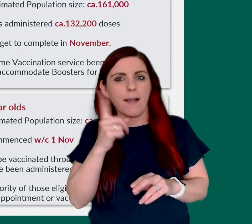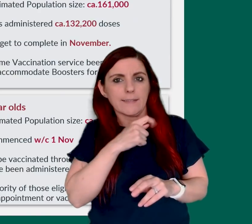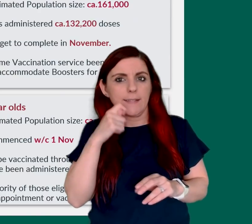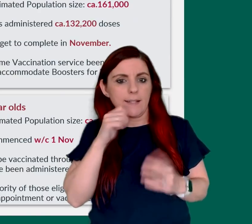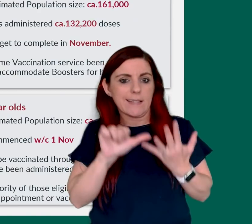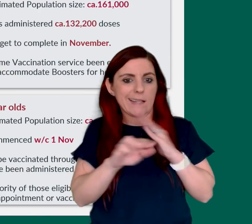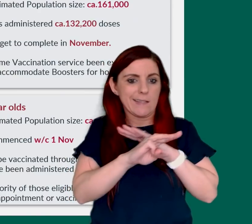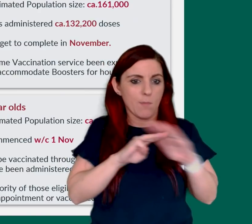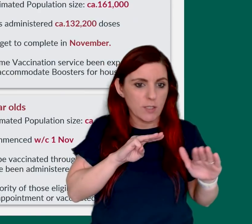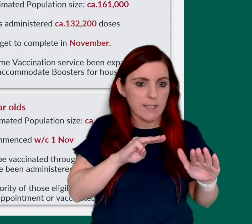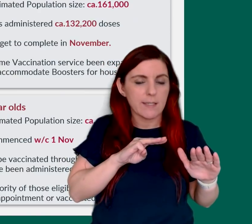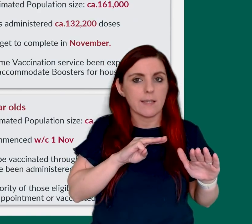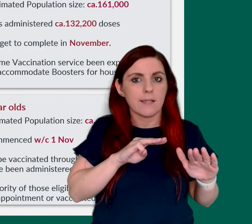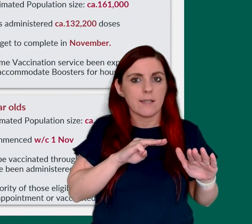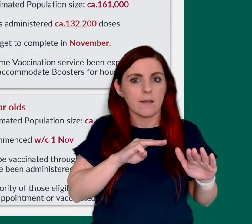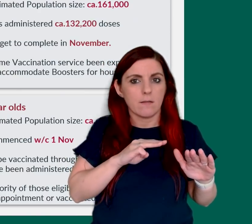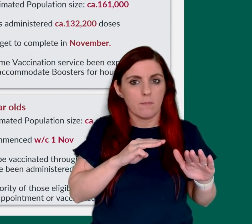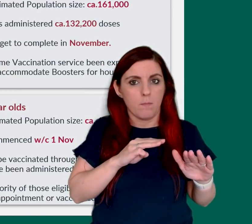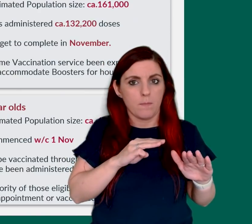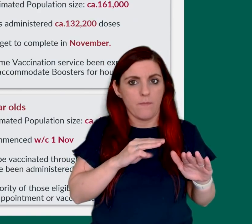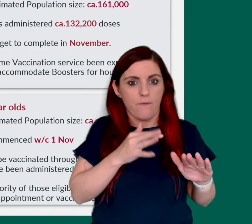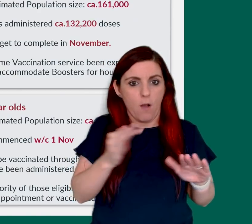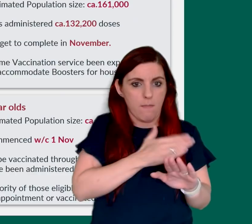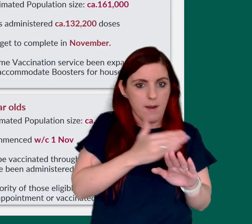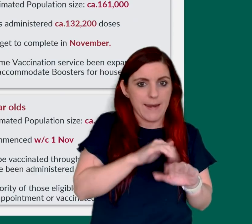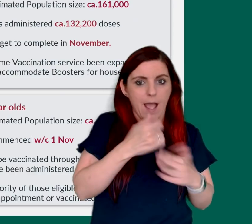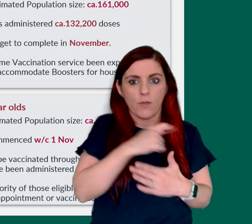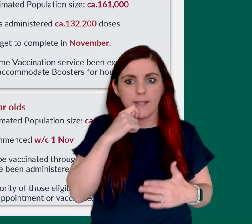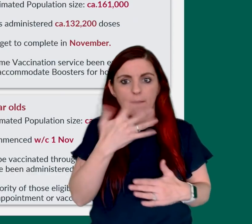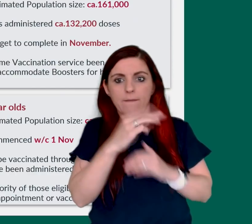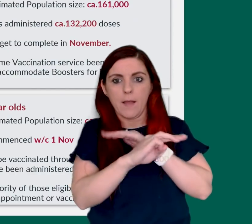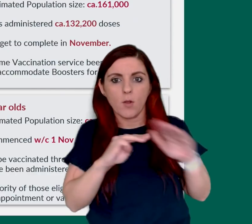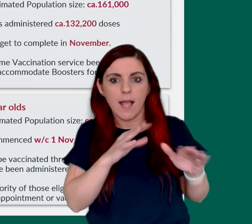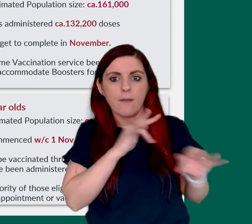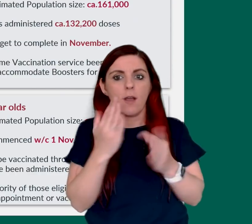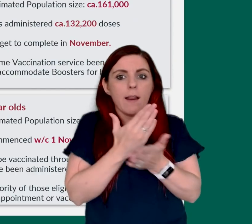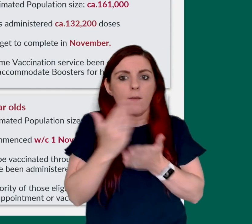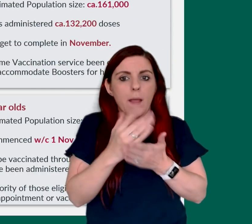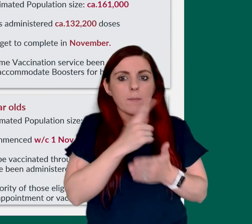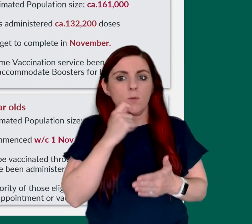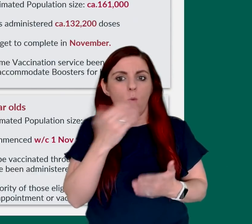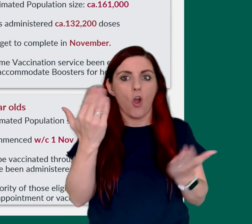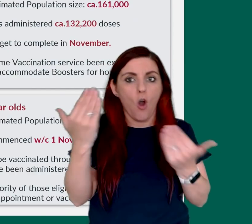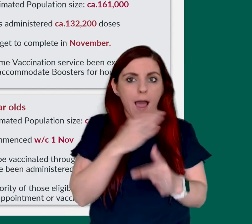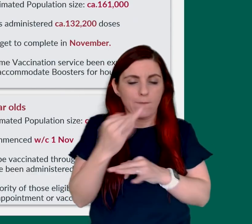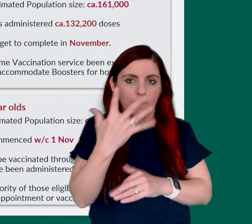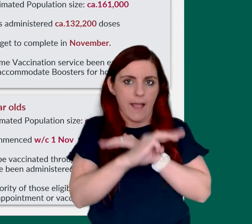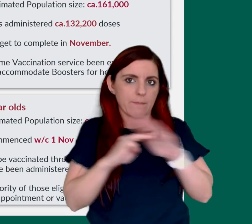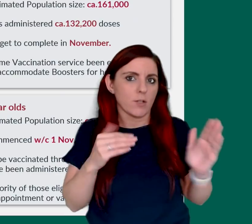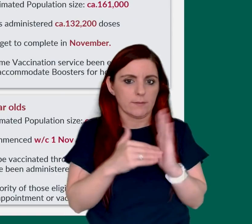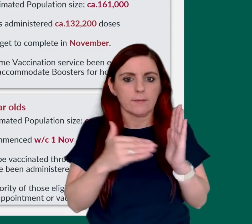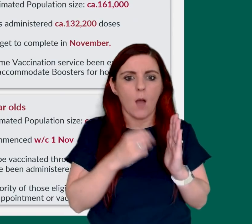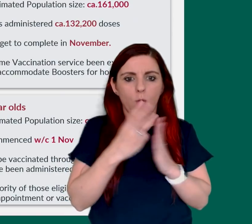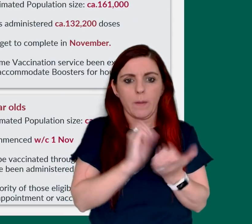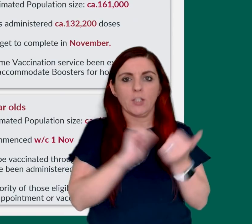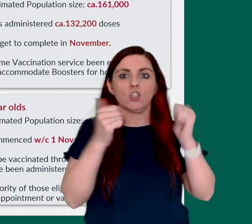months with an ability to have a minimum period of 5 months. And now, following clarification, we are now able to call people at 5 months, and we'll be transitioning to